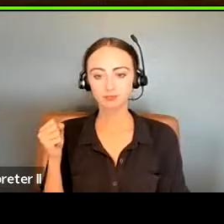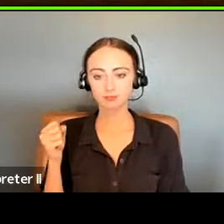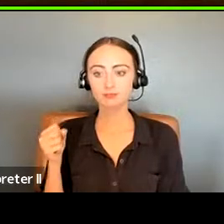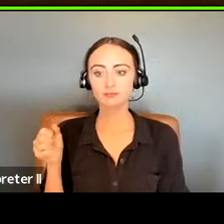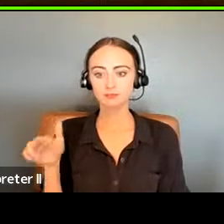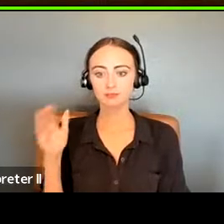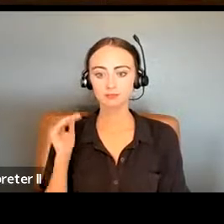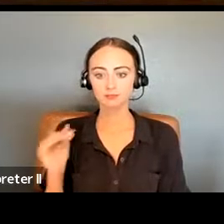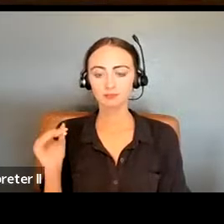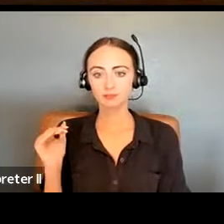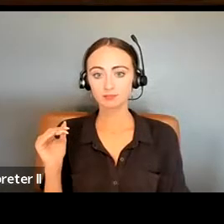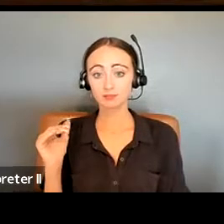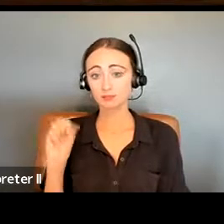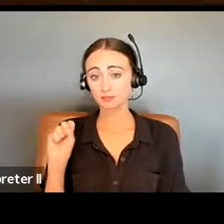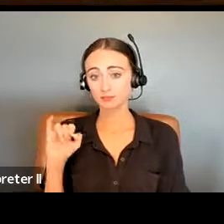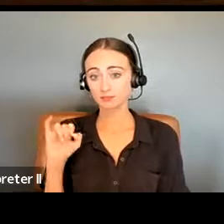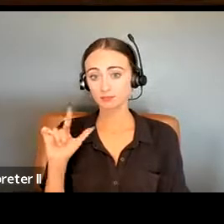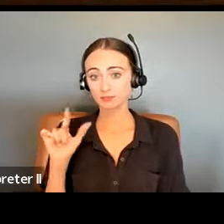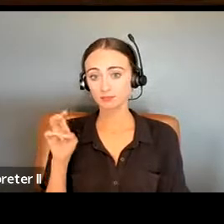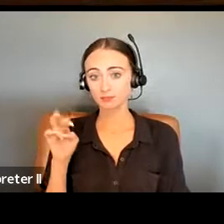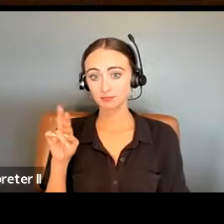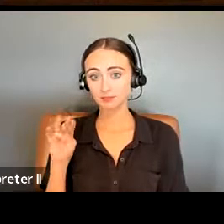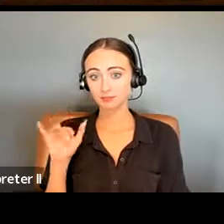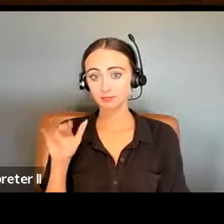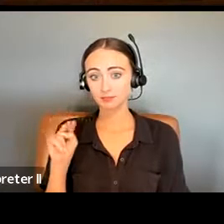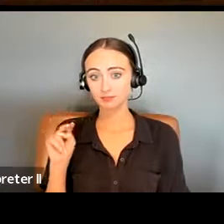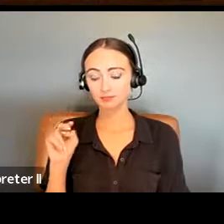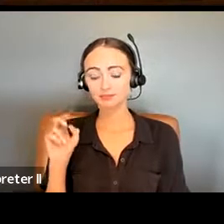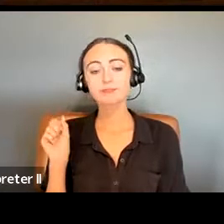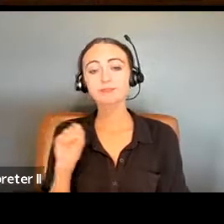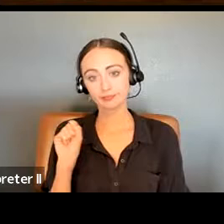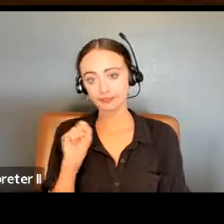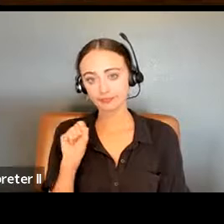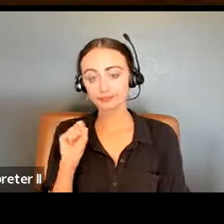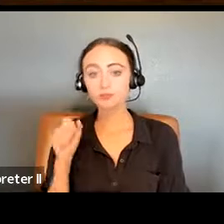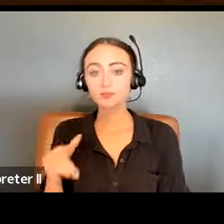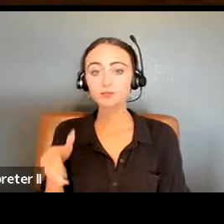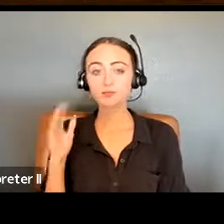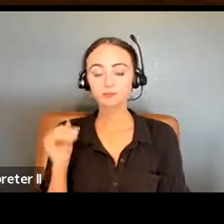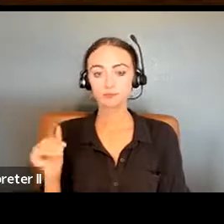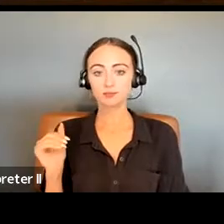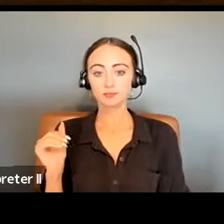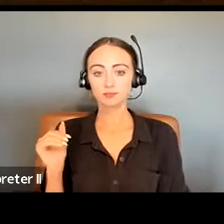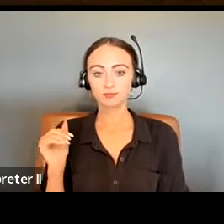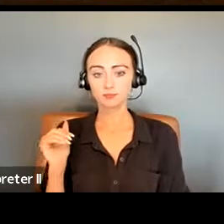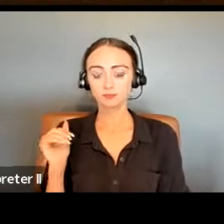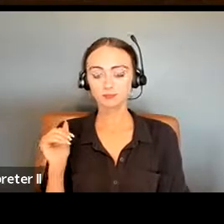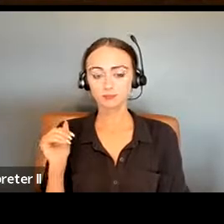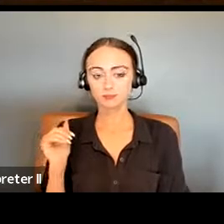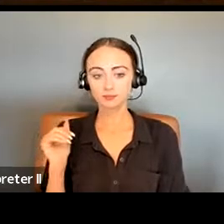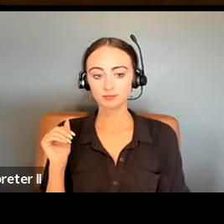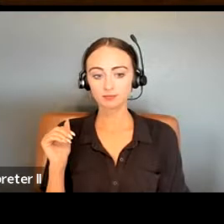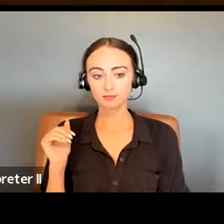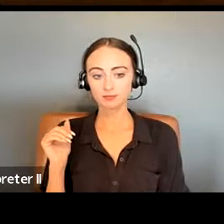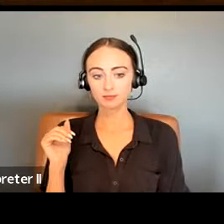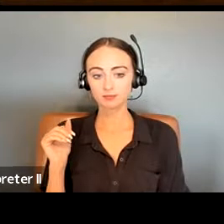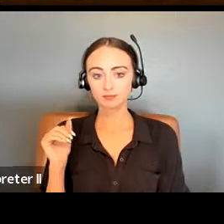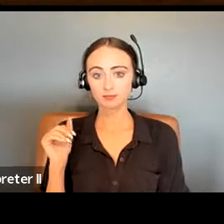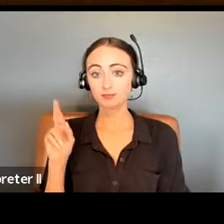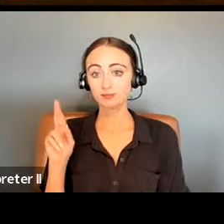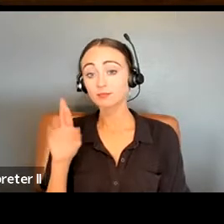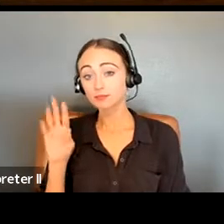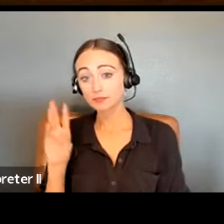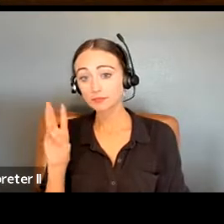Pinto votes yes. Councilmember Silverman. Yes. Councilmember Silverman votes yes. Councilmember Robert